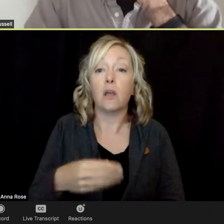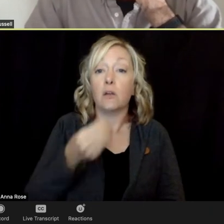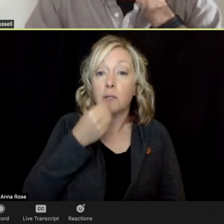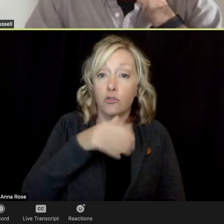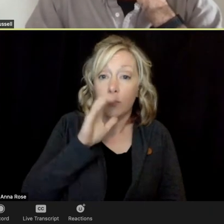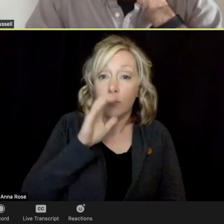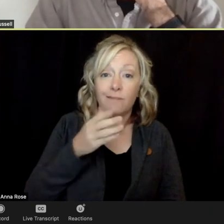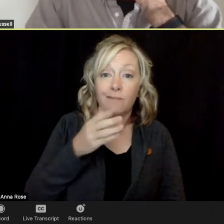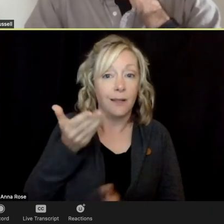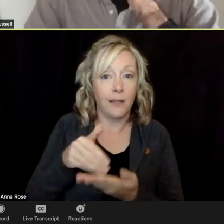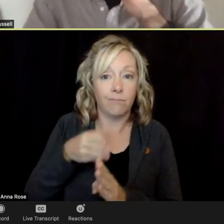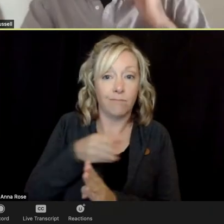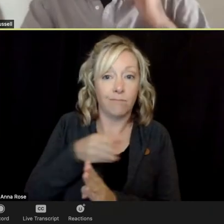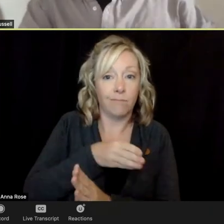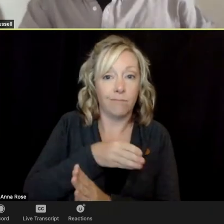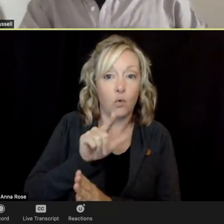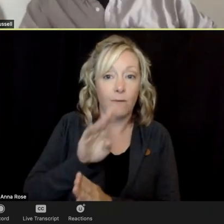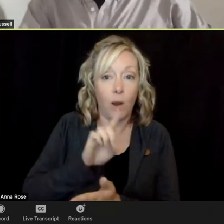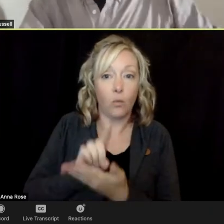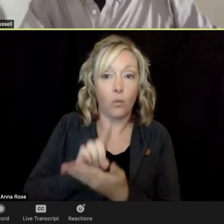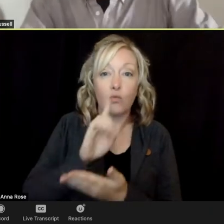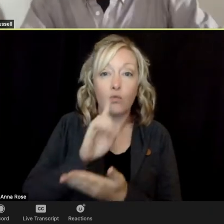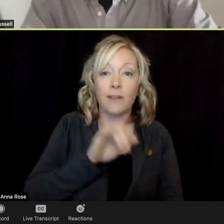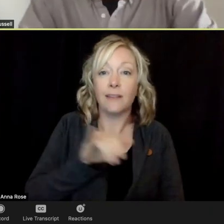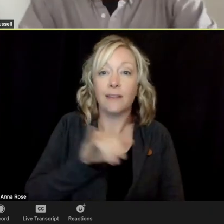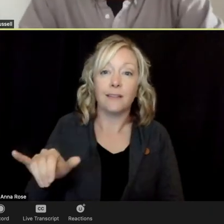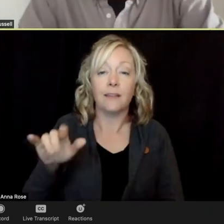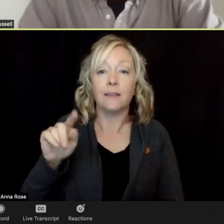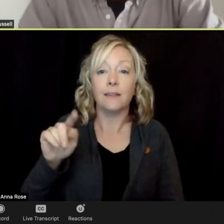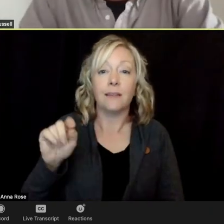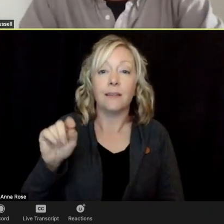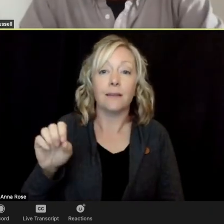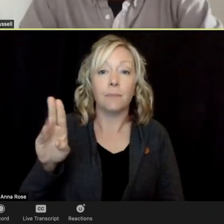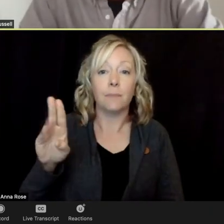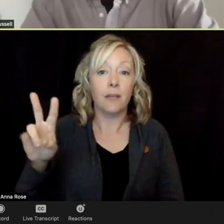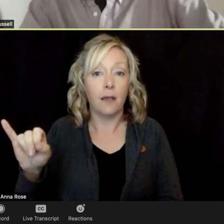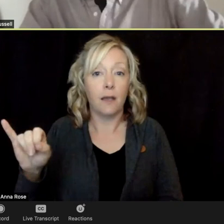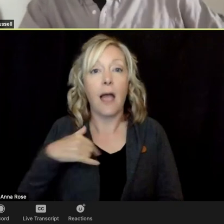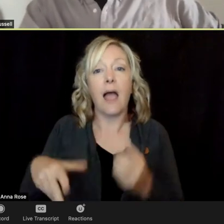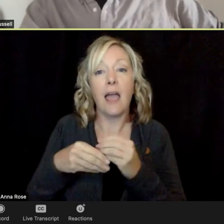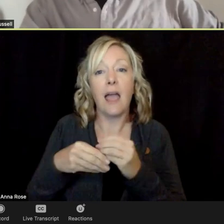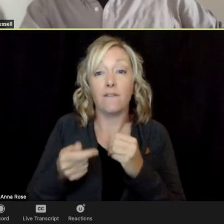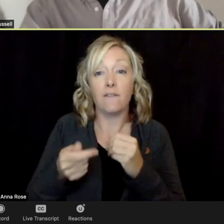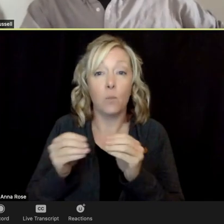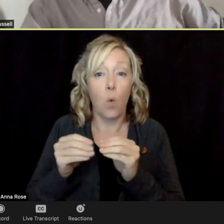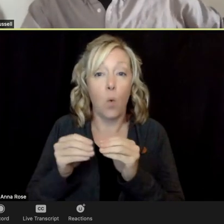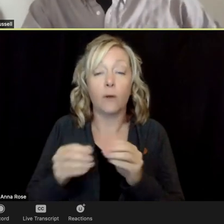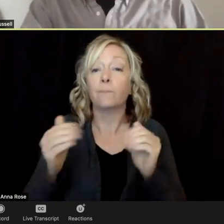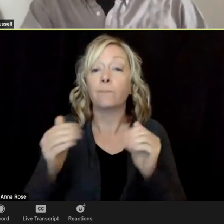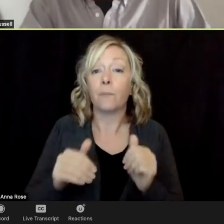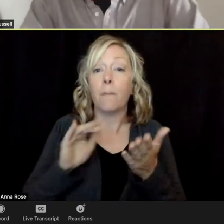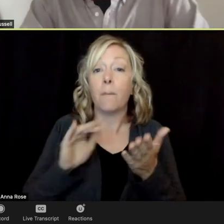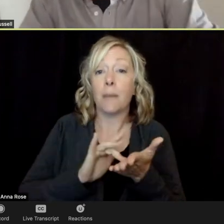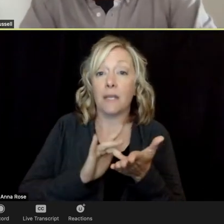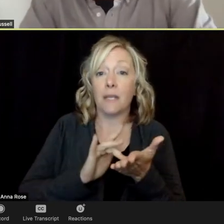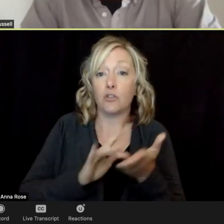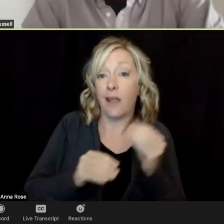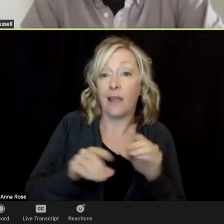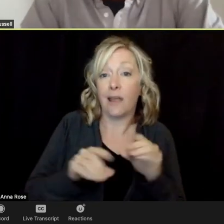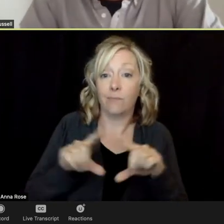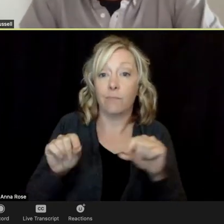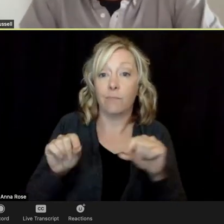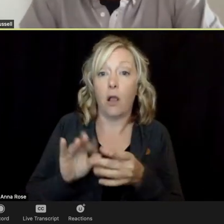liquid intake, similar to what they had in TSBVI. I added a couple things. To medication, I added comments on